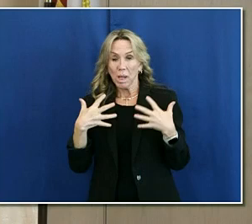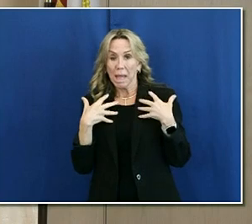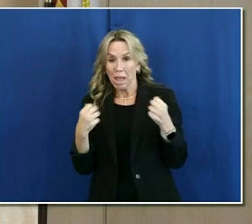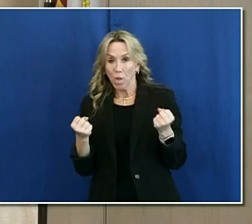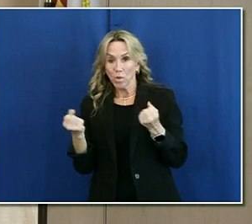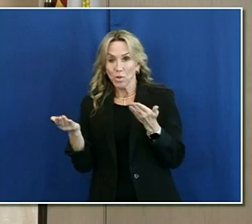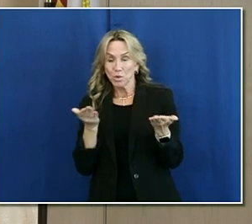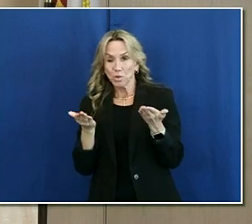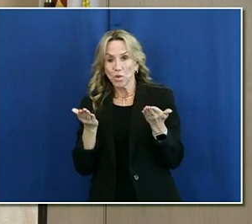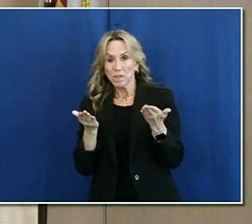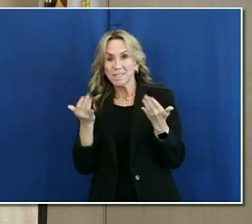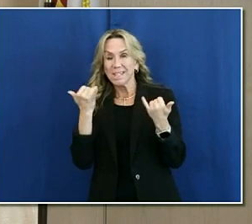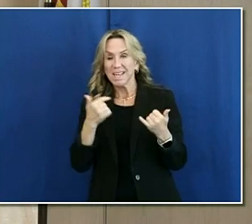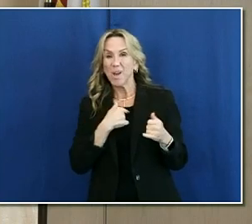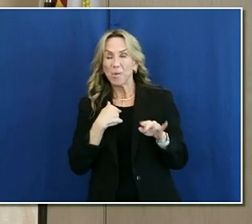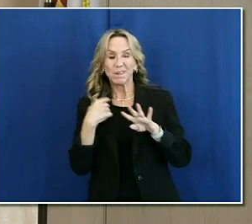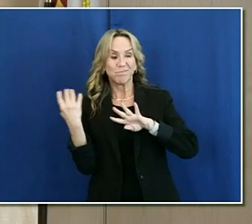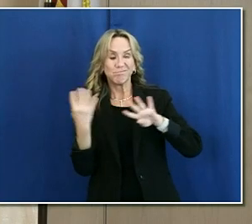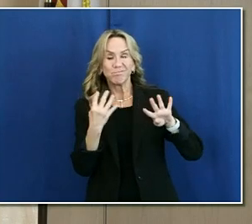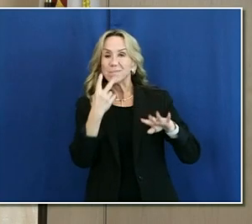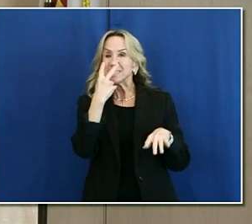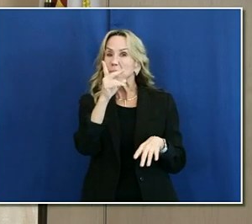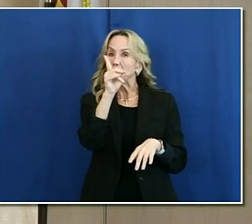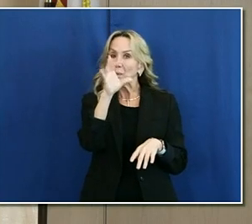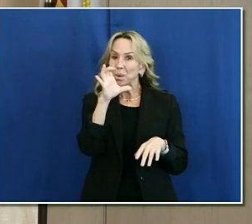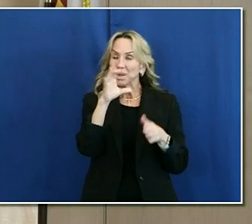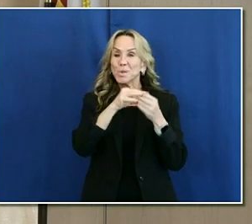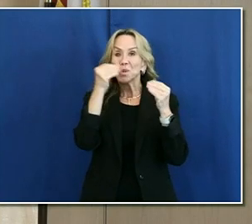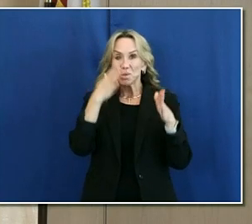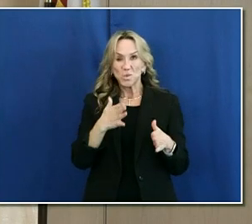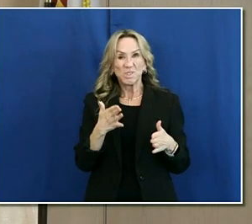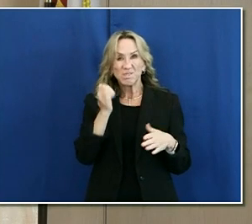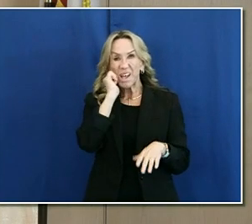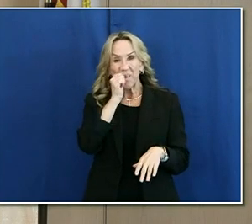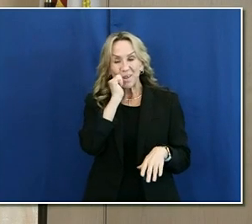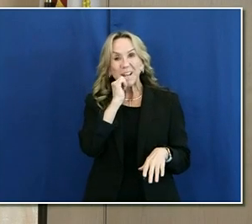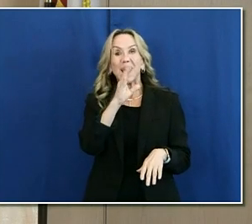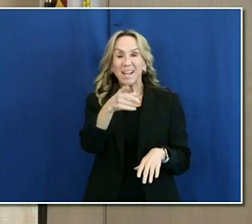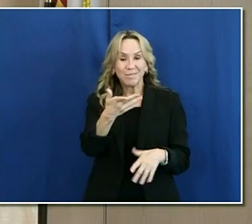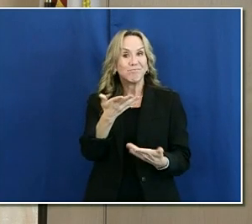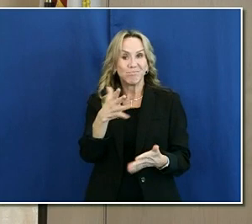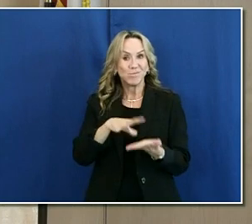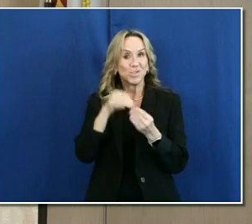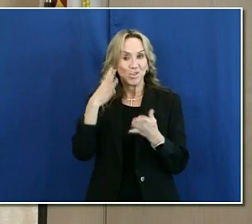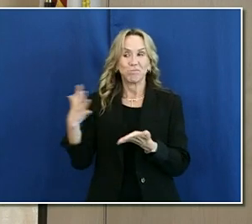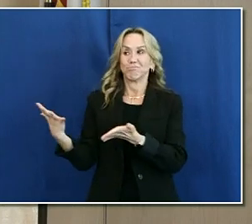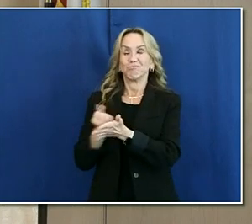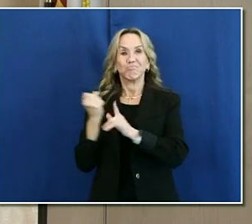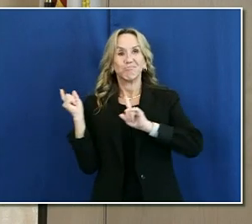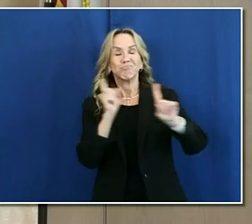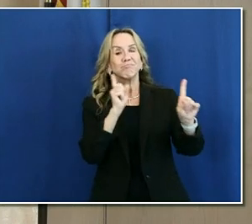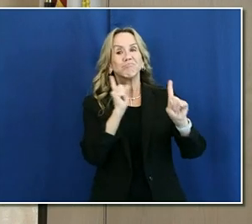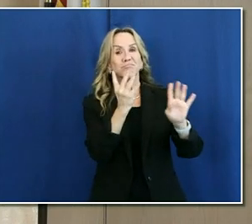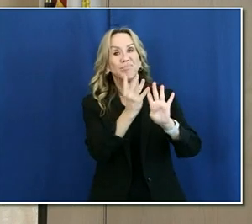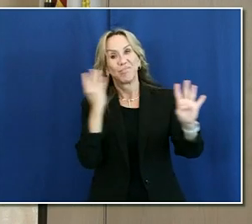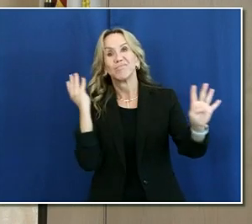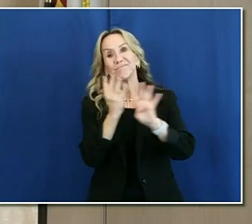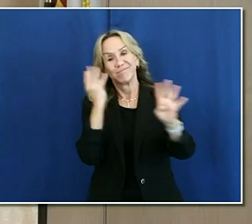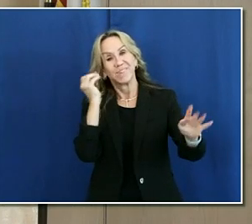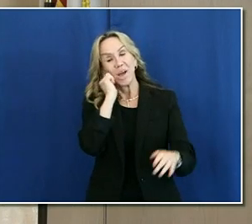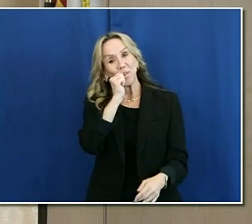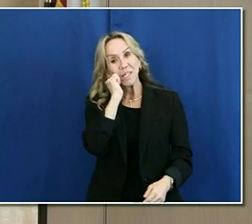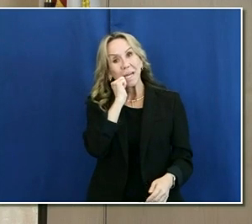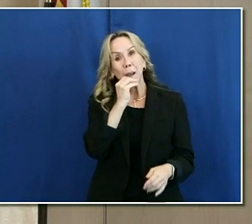test about 100 students every day, and our students have been taking good advantage of those testing opportunities. And then the partnership with the county